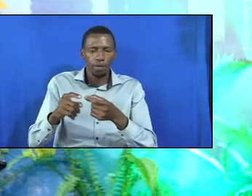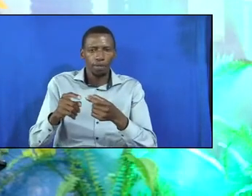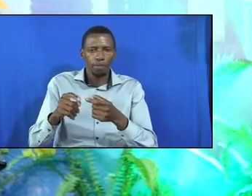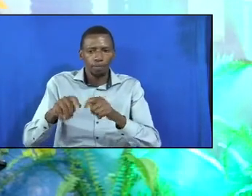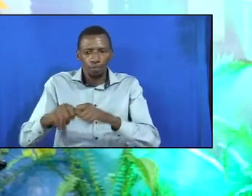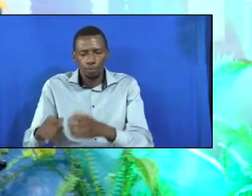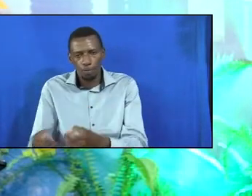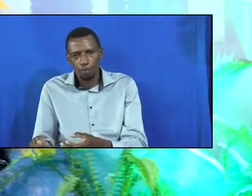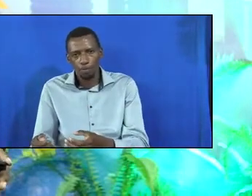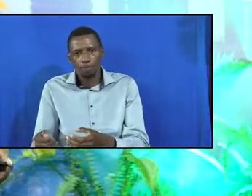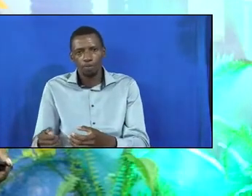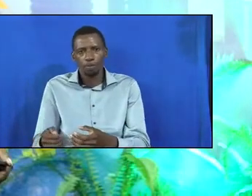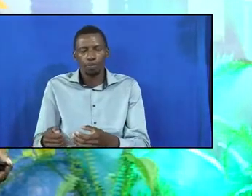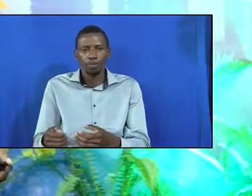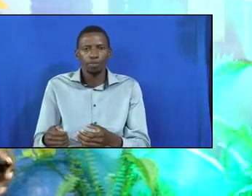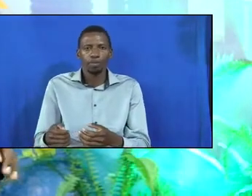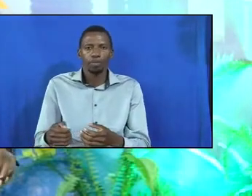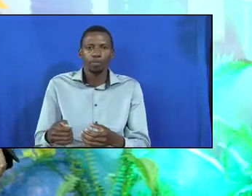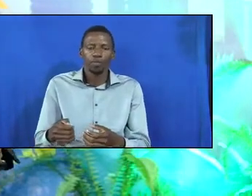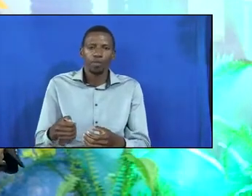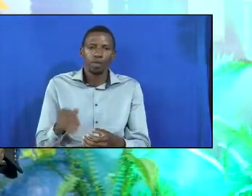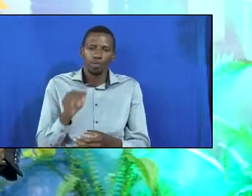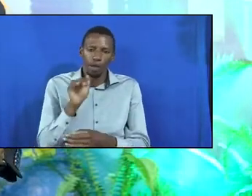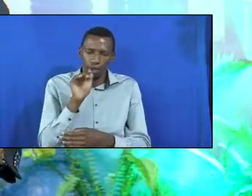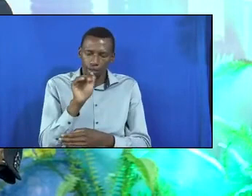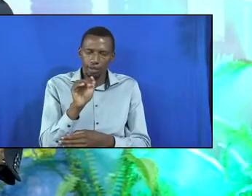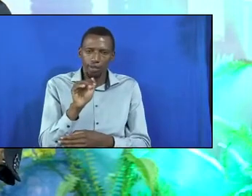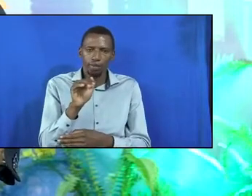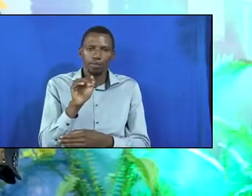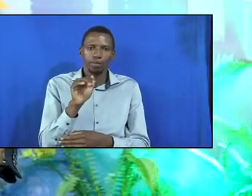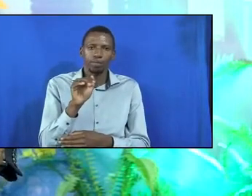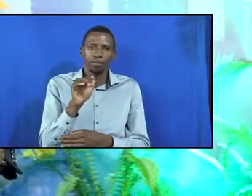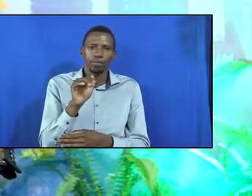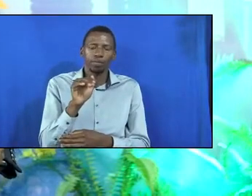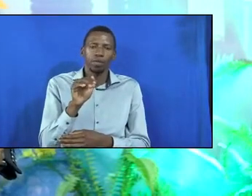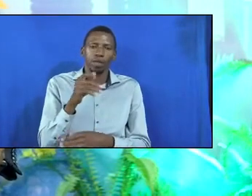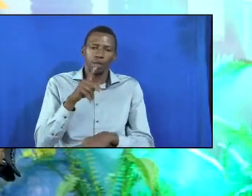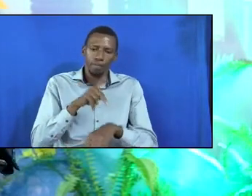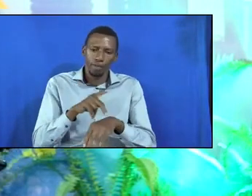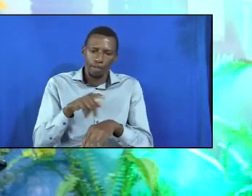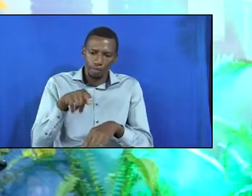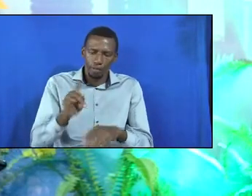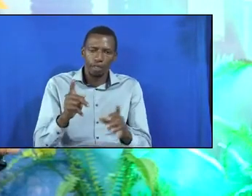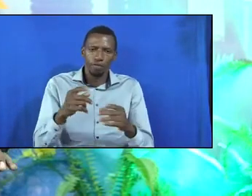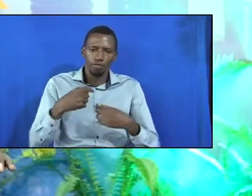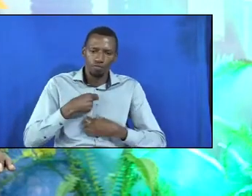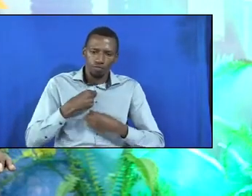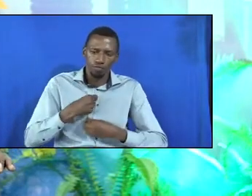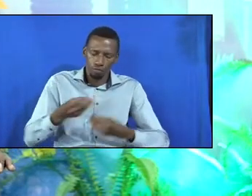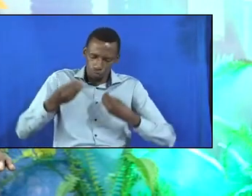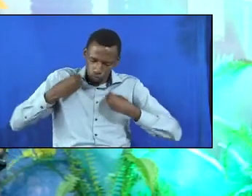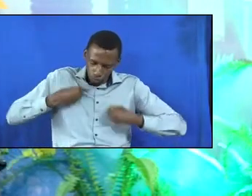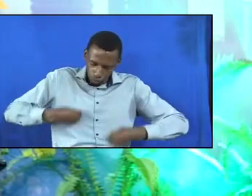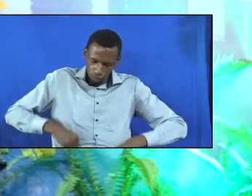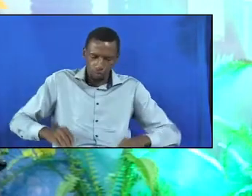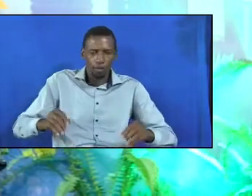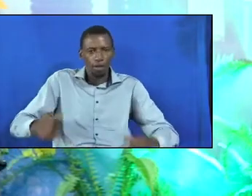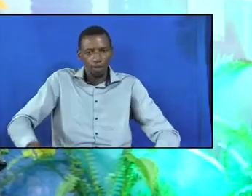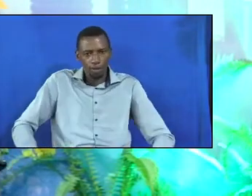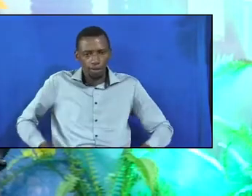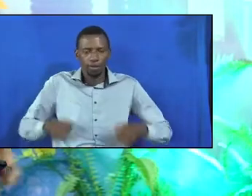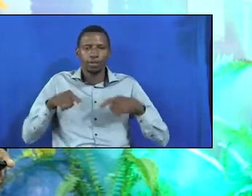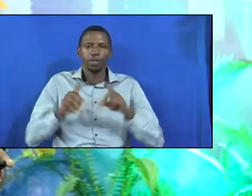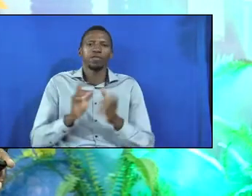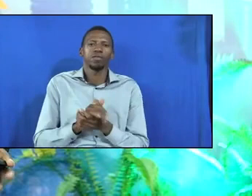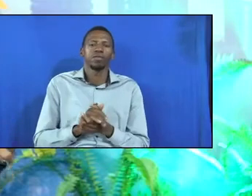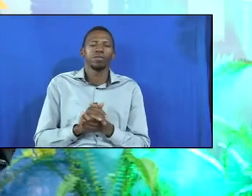the clothes to get into Peter's body, because he knew it was within the power of Peter to dress himself. So the lesson